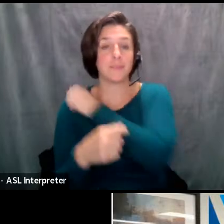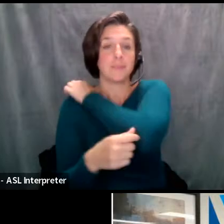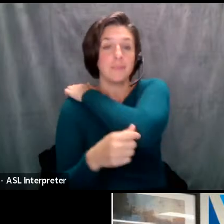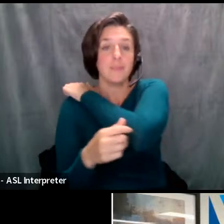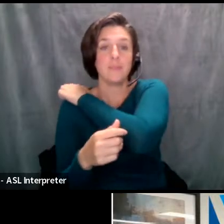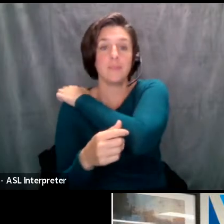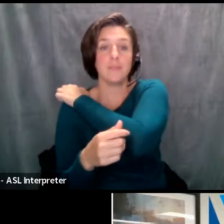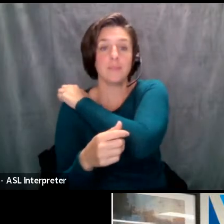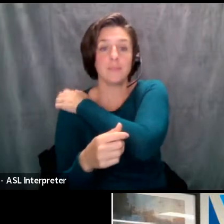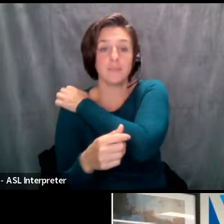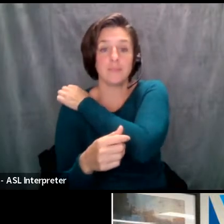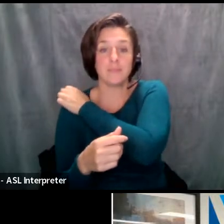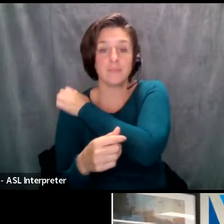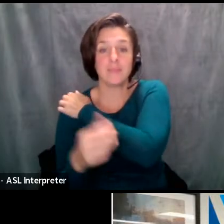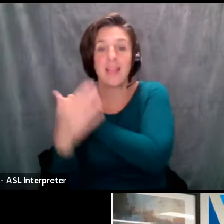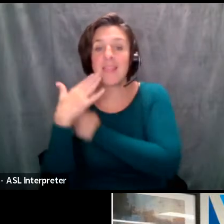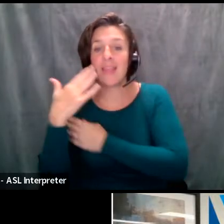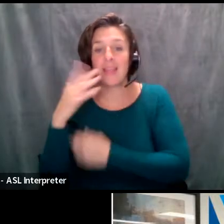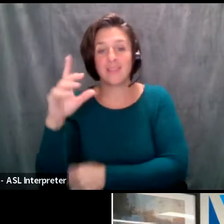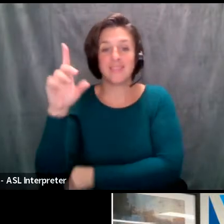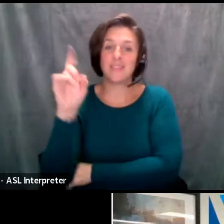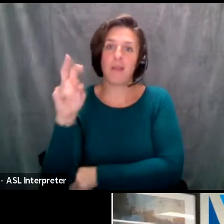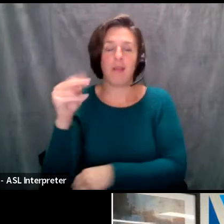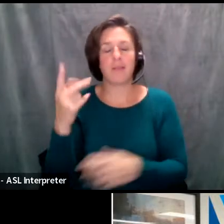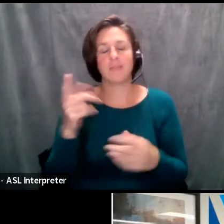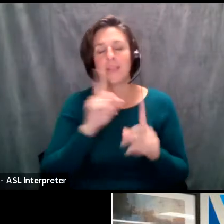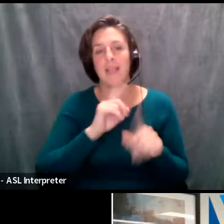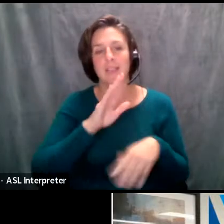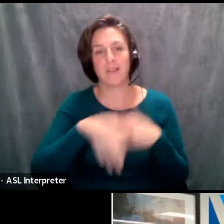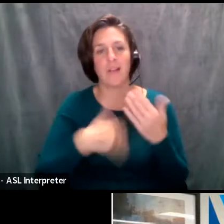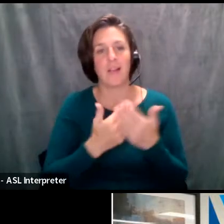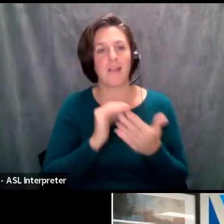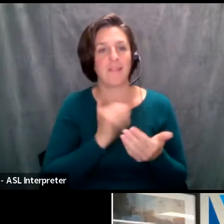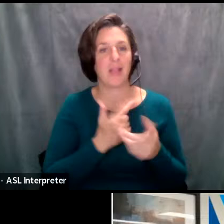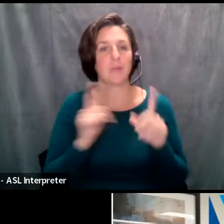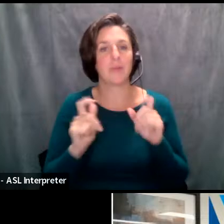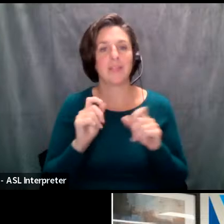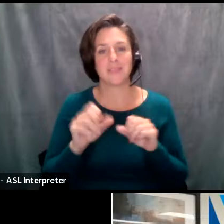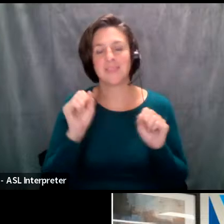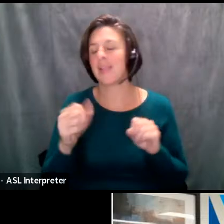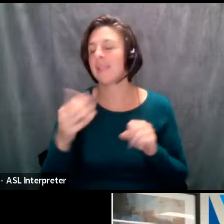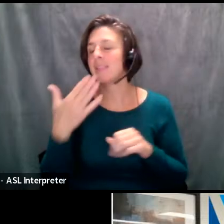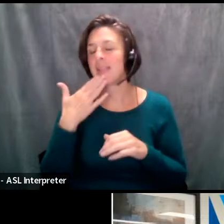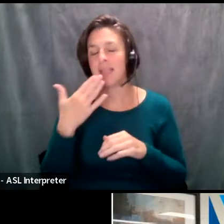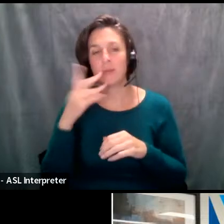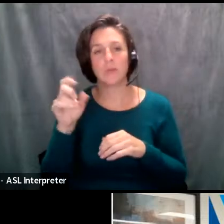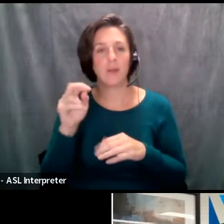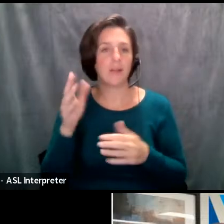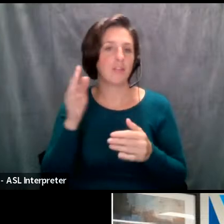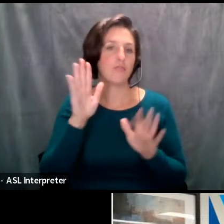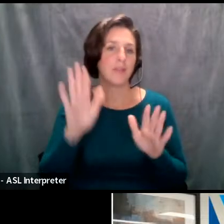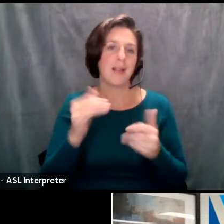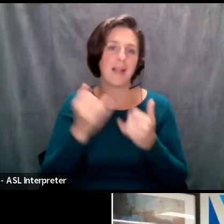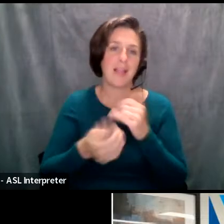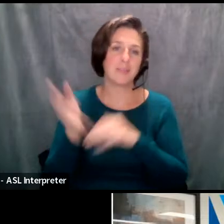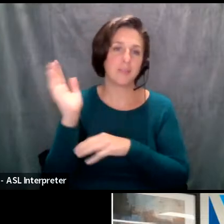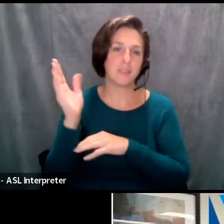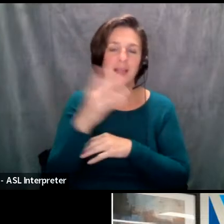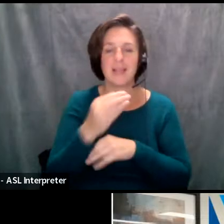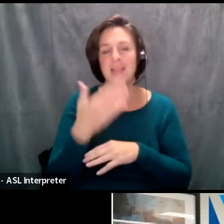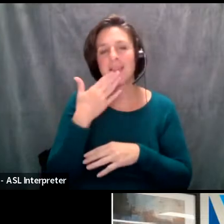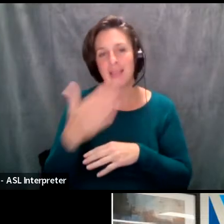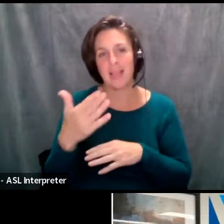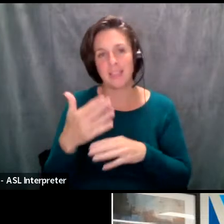to thank Dawn for answering all of our questions. Ditto. and- Sure. Yeah. and Thanks, the Don. presentation. Great Thank last you. presentation. Thank you. And thanks for highlighting all the positives as